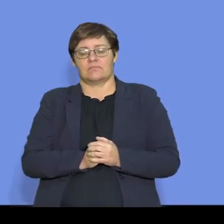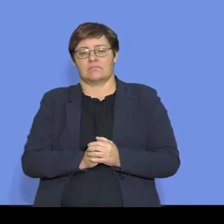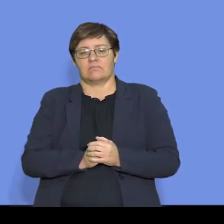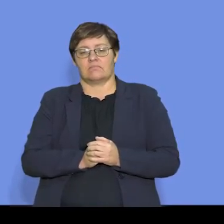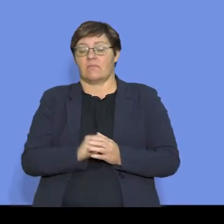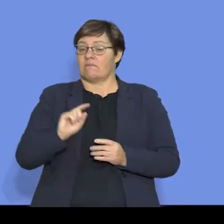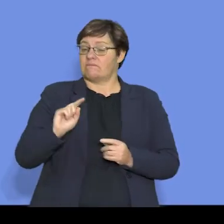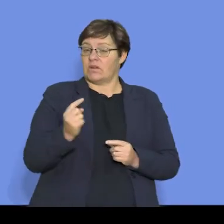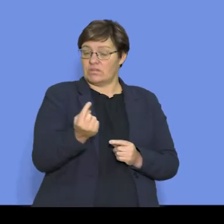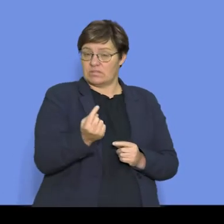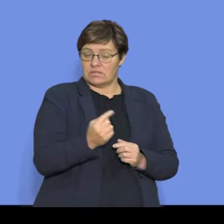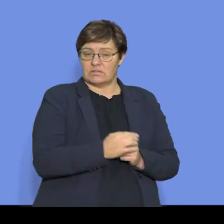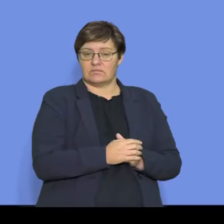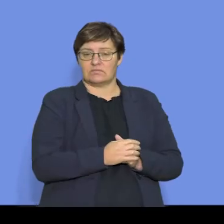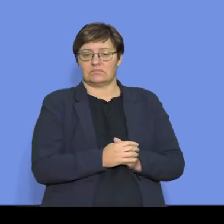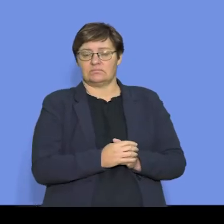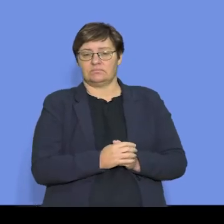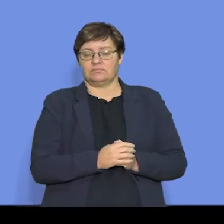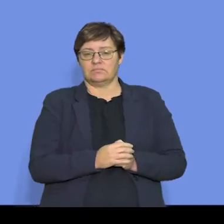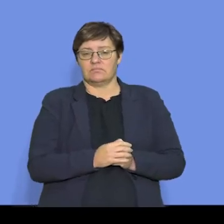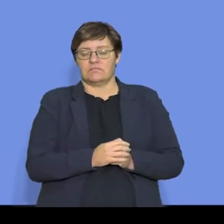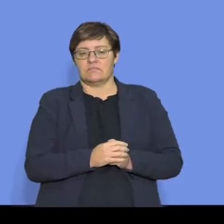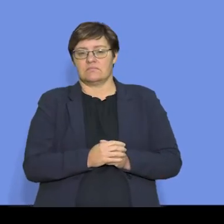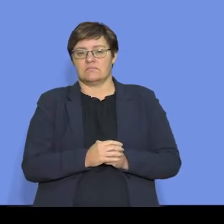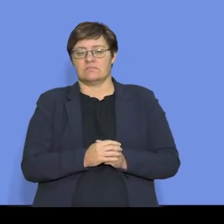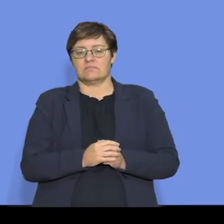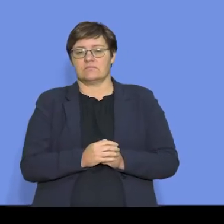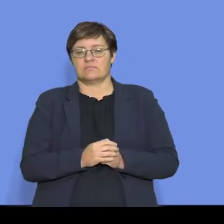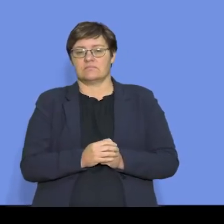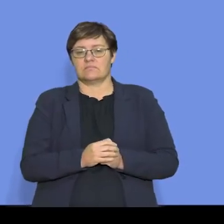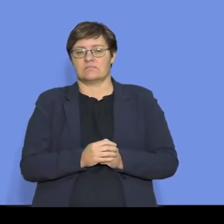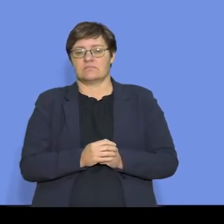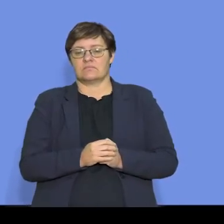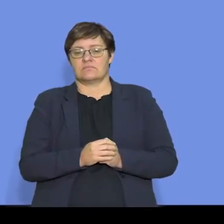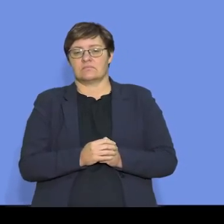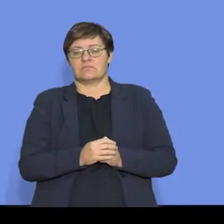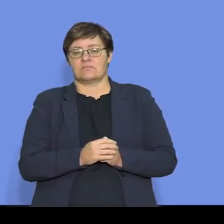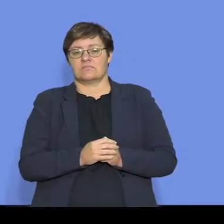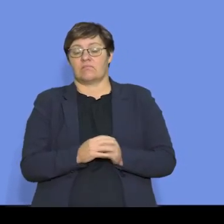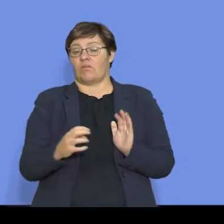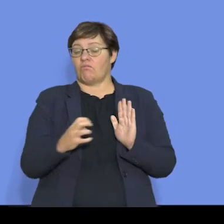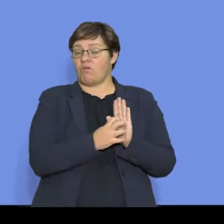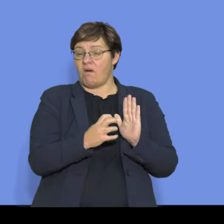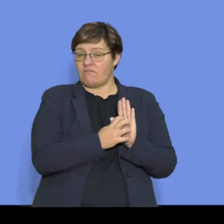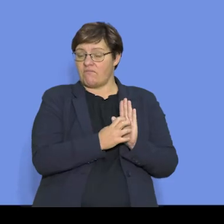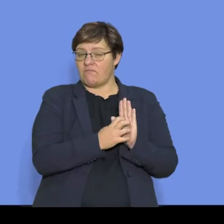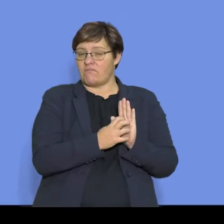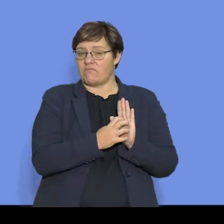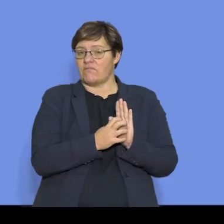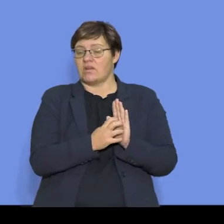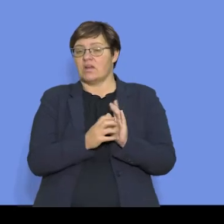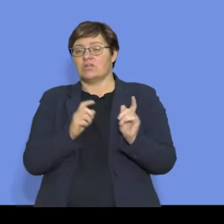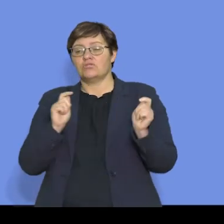First question. On the next slide, there is a graph showing the change in the number